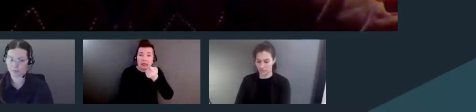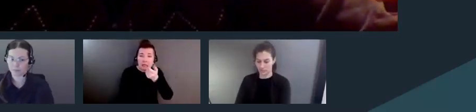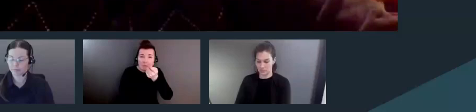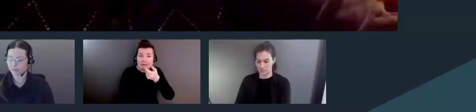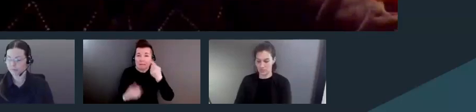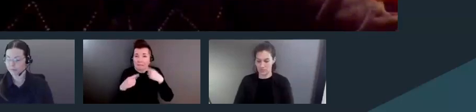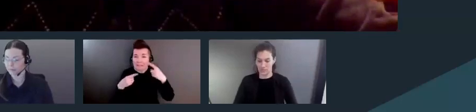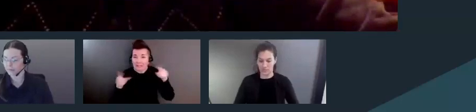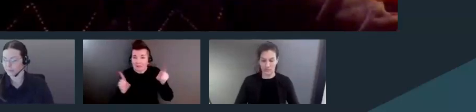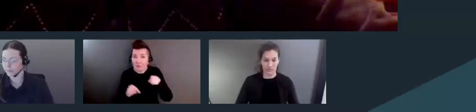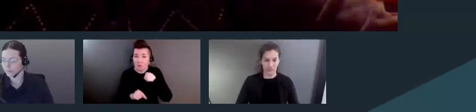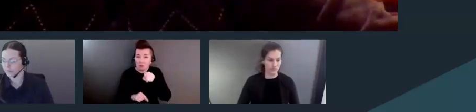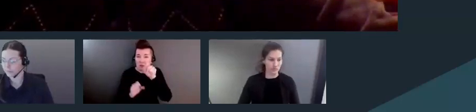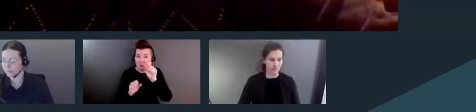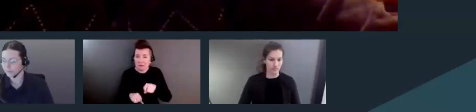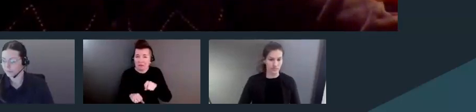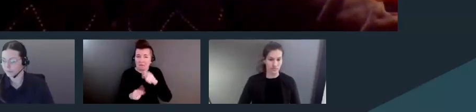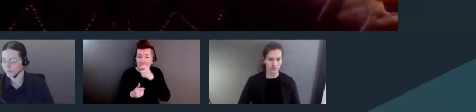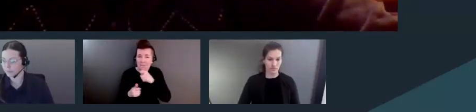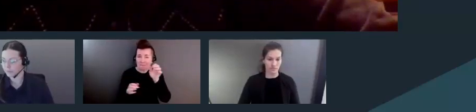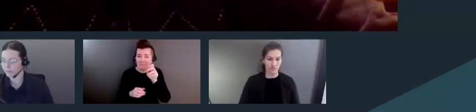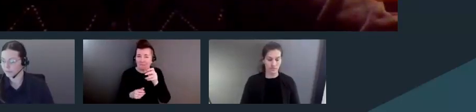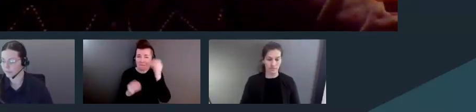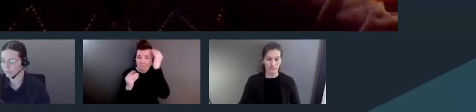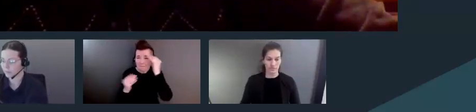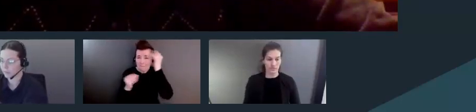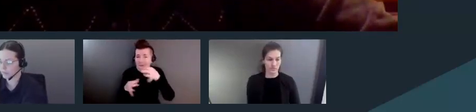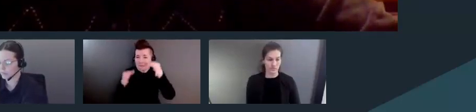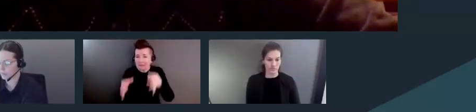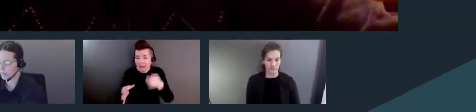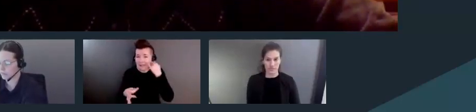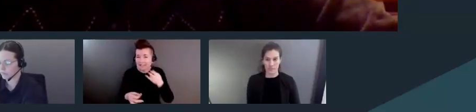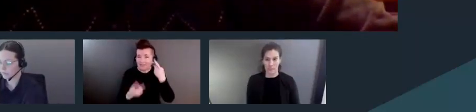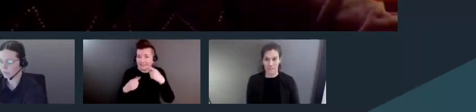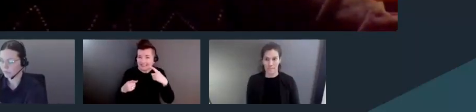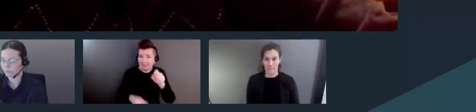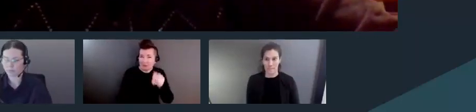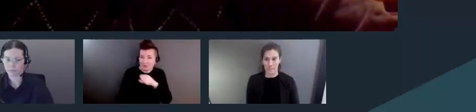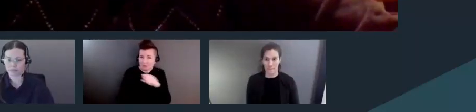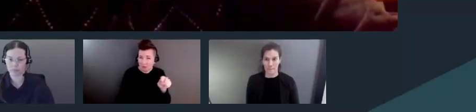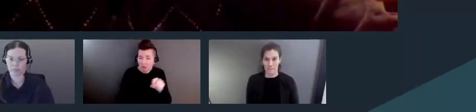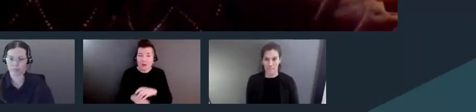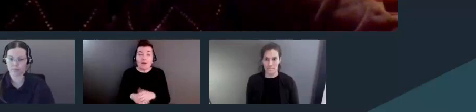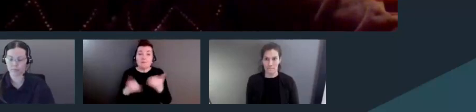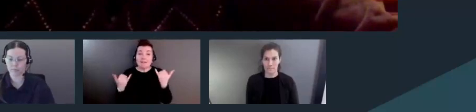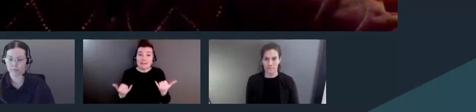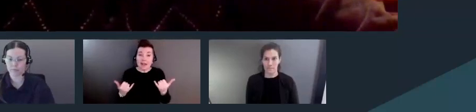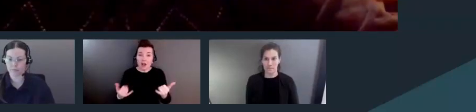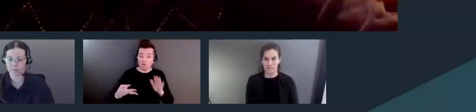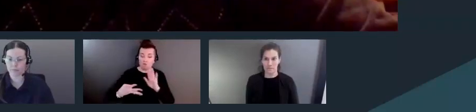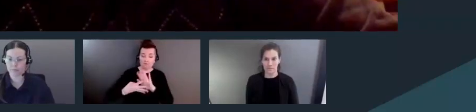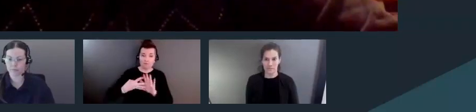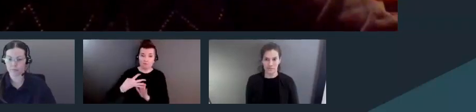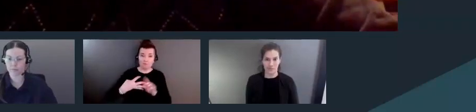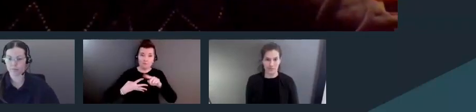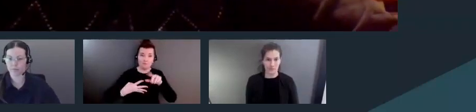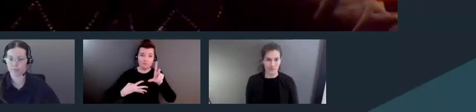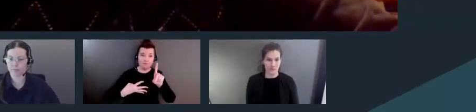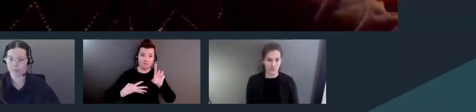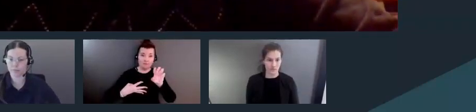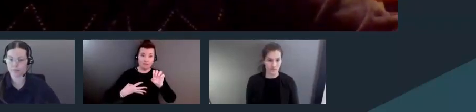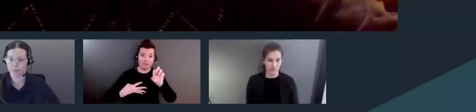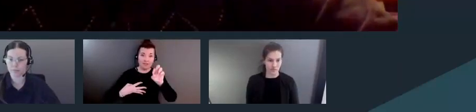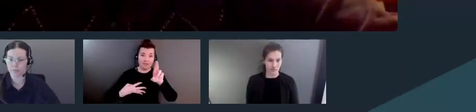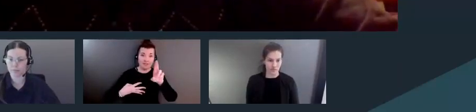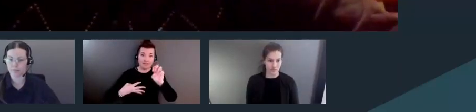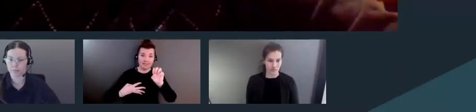yourselves, but please give your attention to the first of our four speakers, Derek Rasmussen.